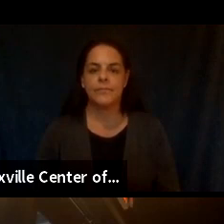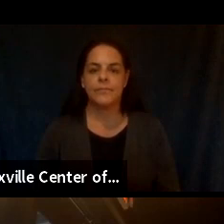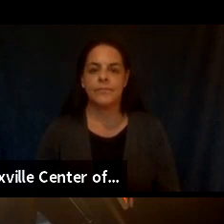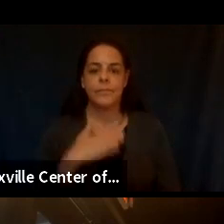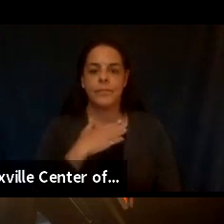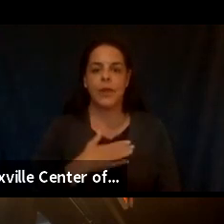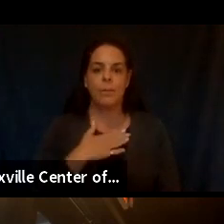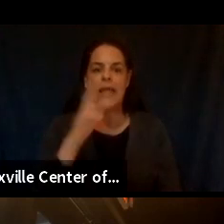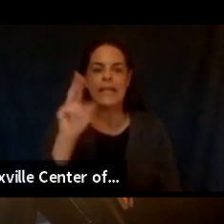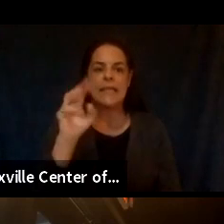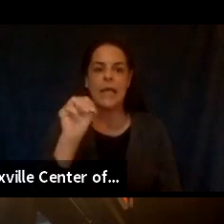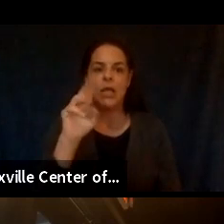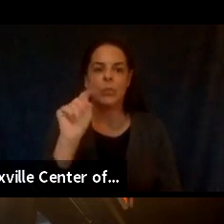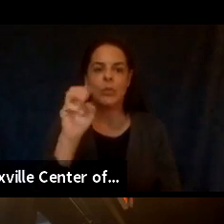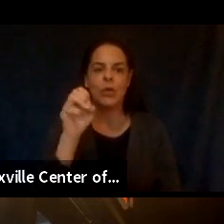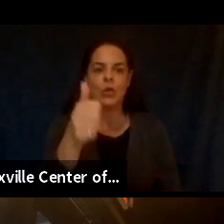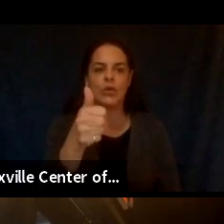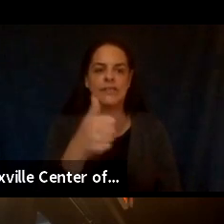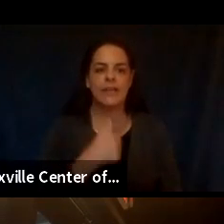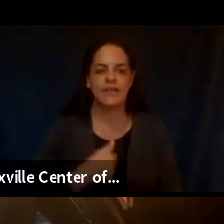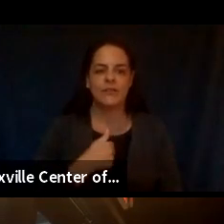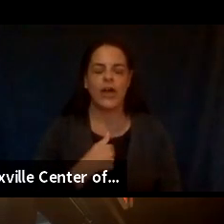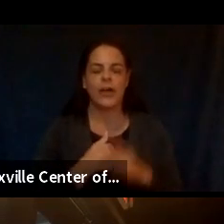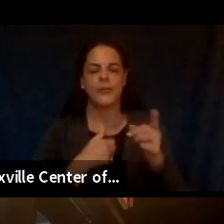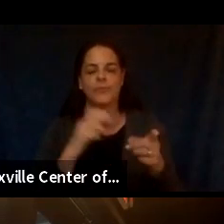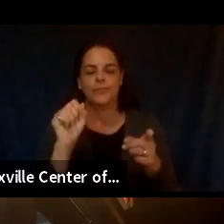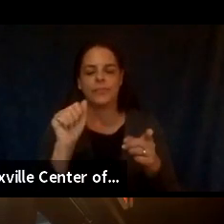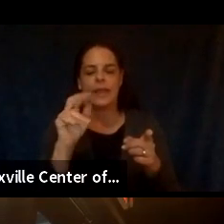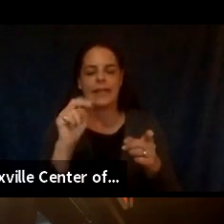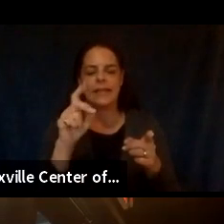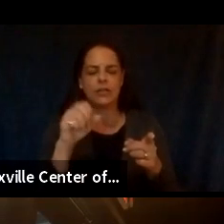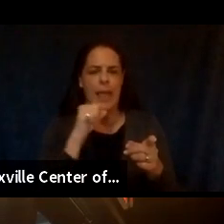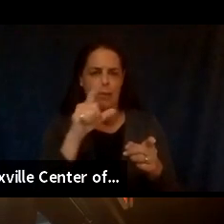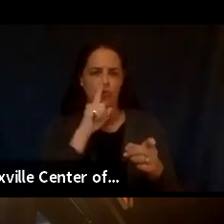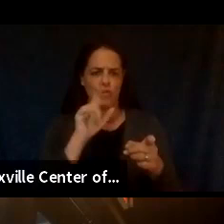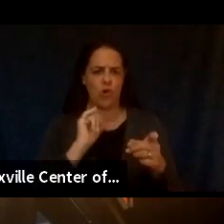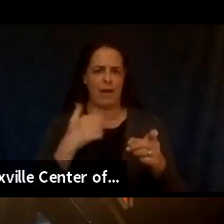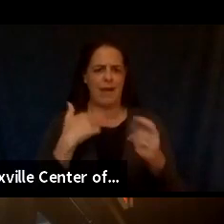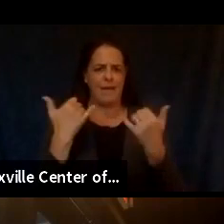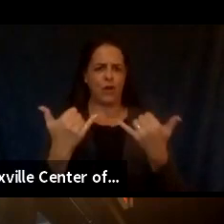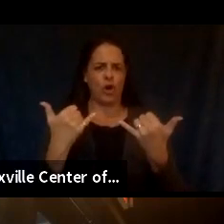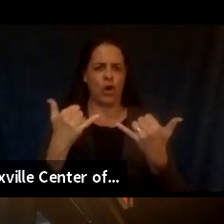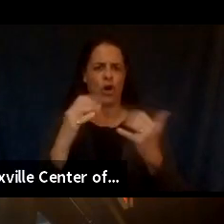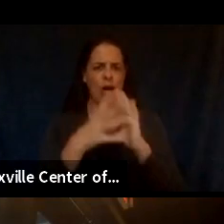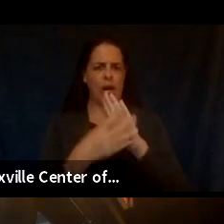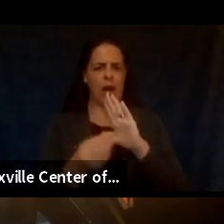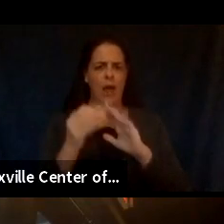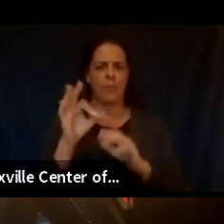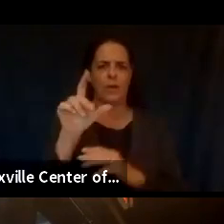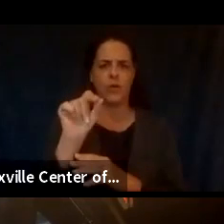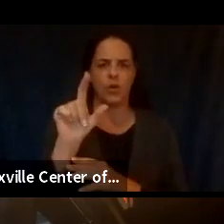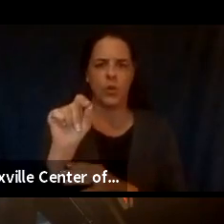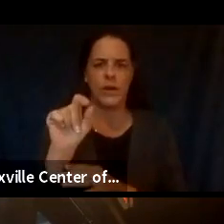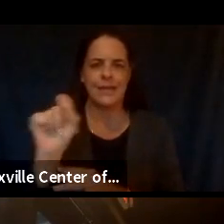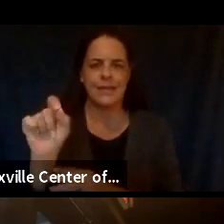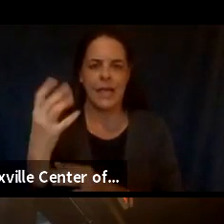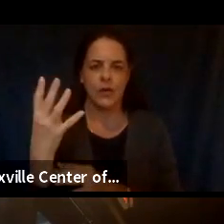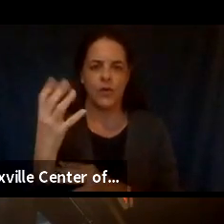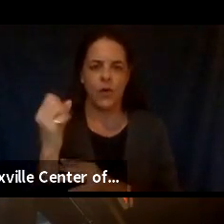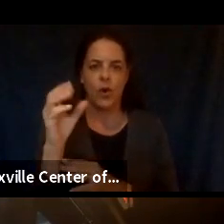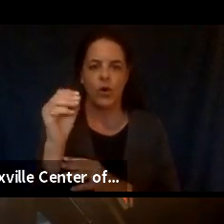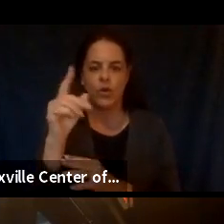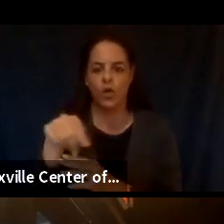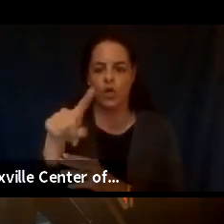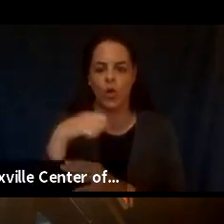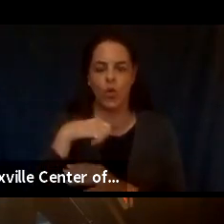Please unmute. Sorry. I'm not sure I have a current copy of 2020-4, so you all, I